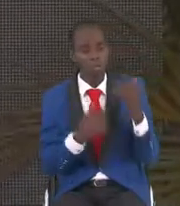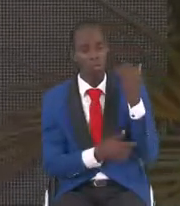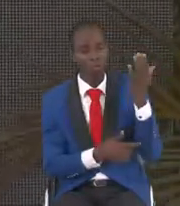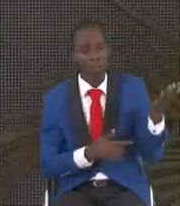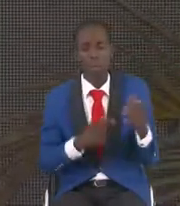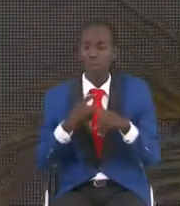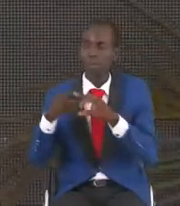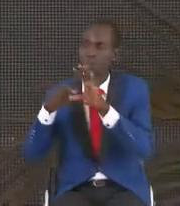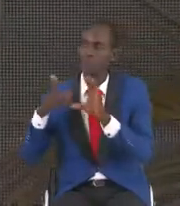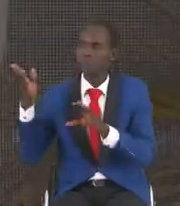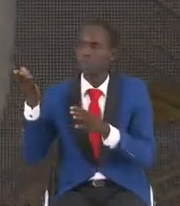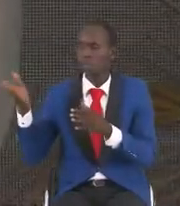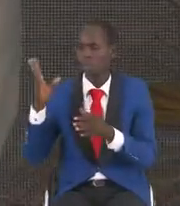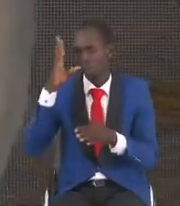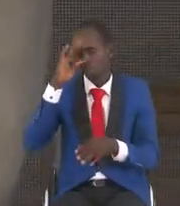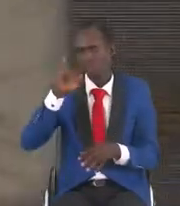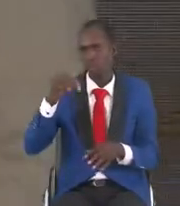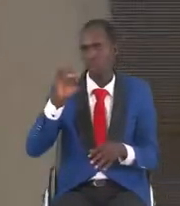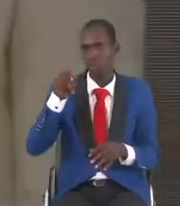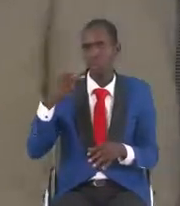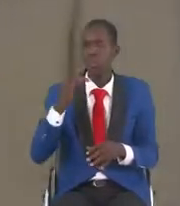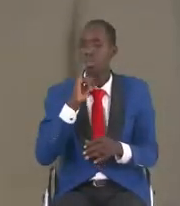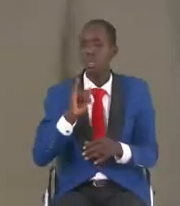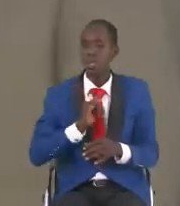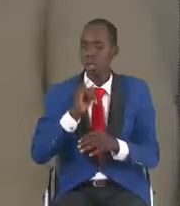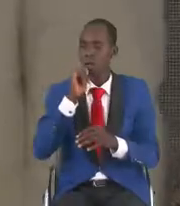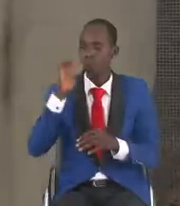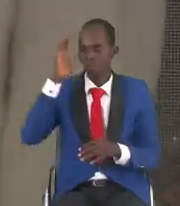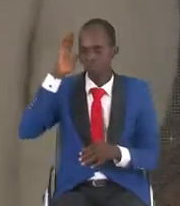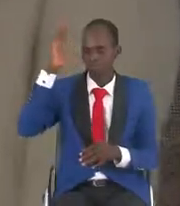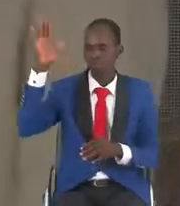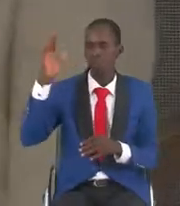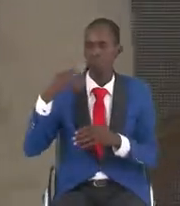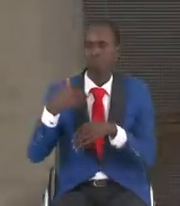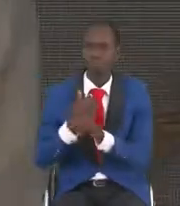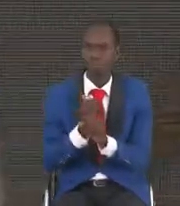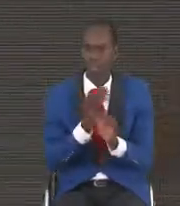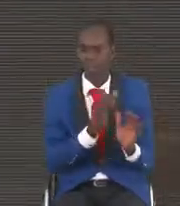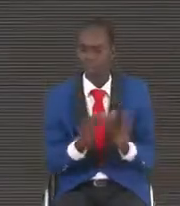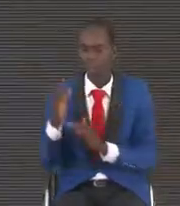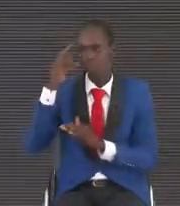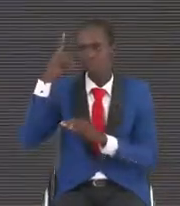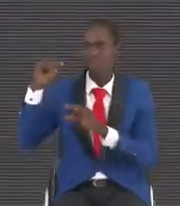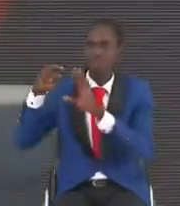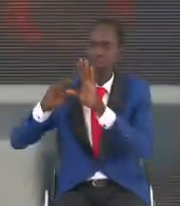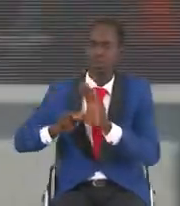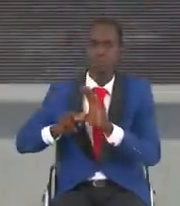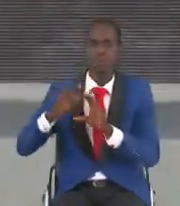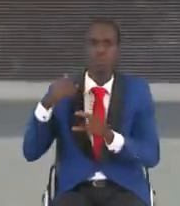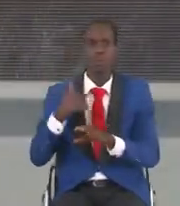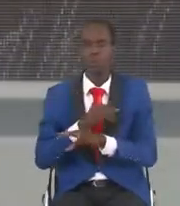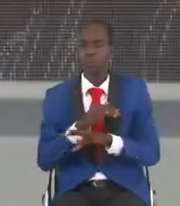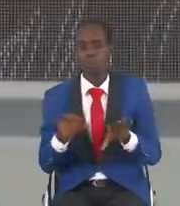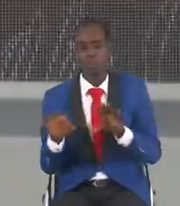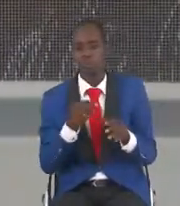man said, I am destined for the throne. And people like me, destined for the throne, we don't do things like